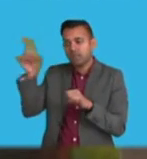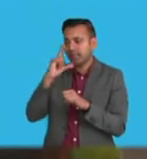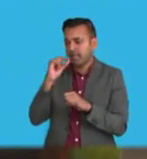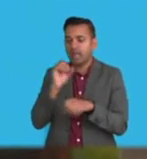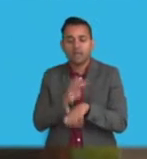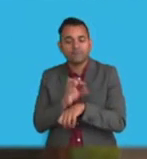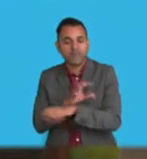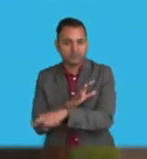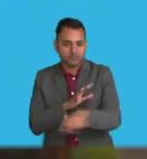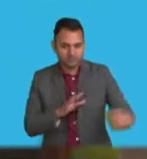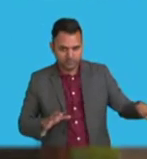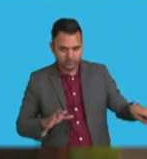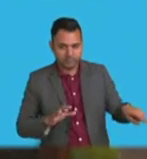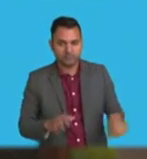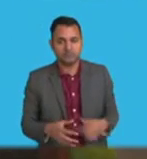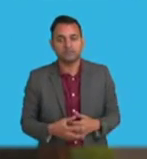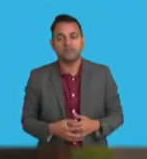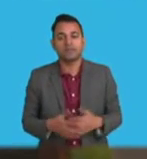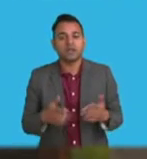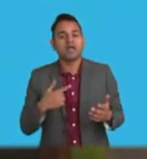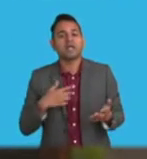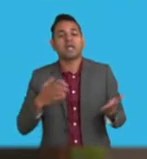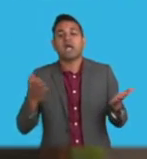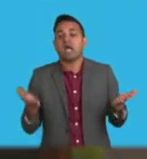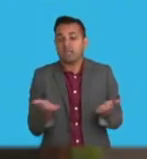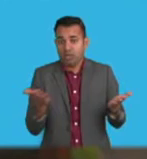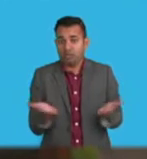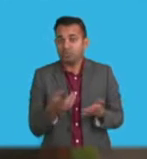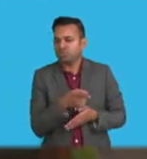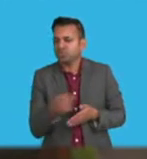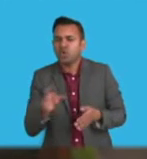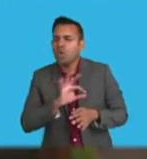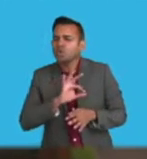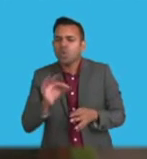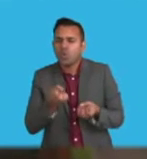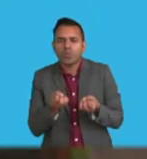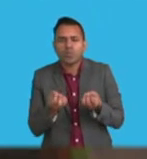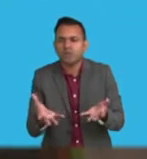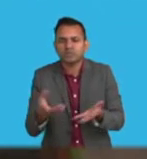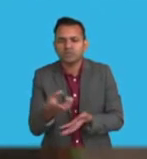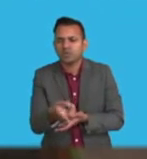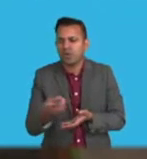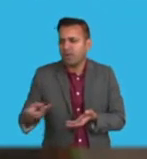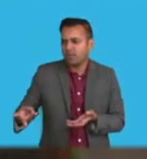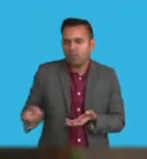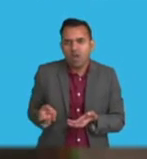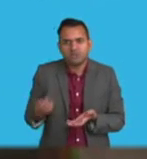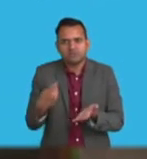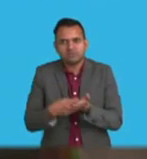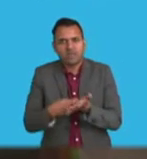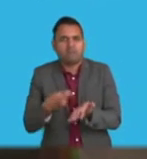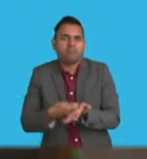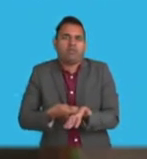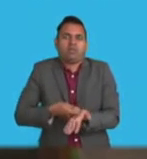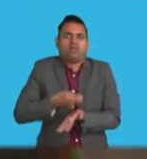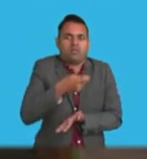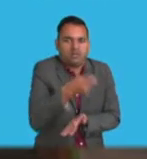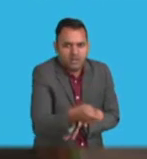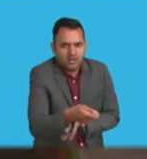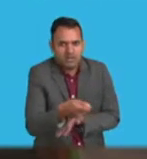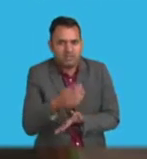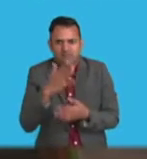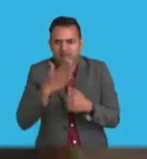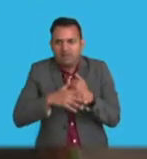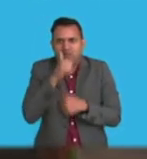Members of the public are also urged not to waste their hard-earned cash by paying bogus employment agencies who claim to